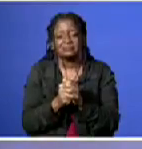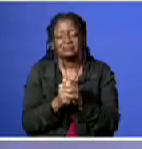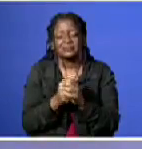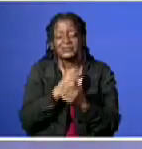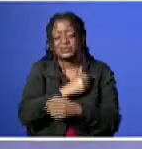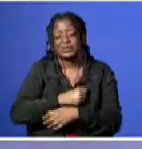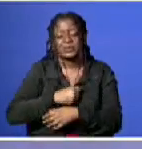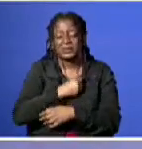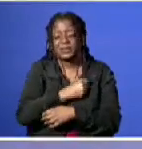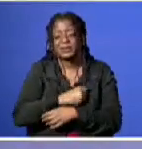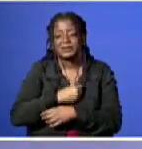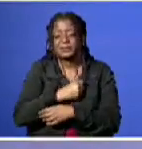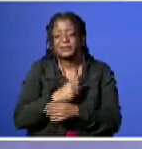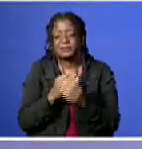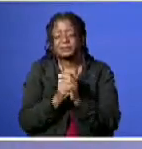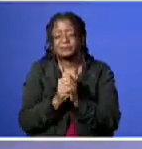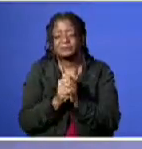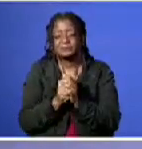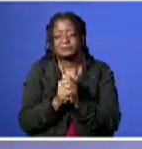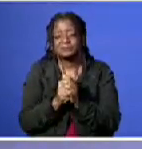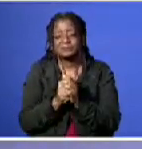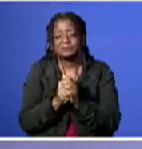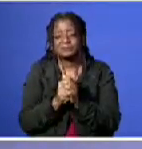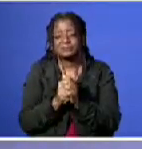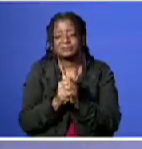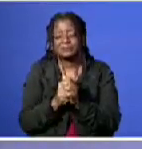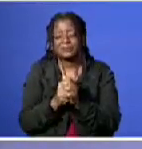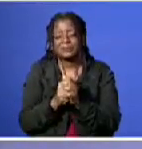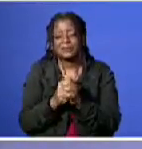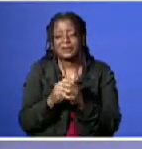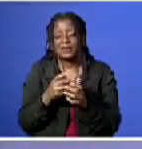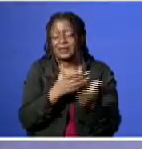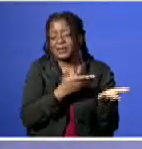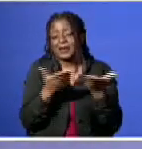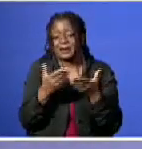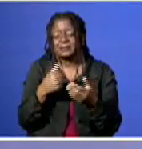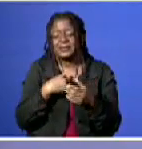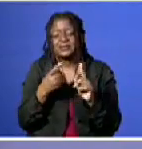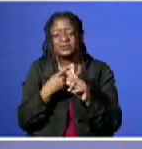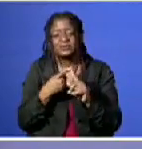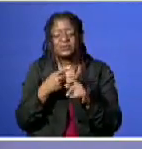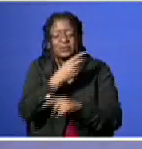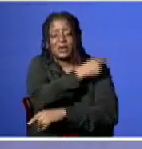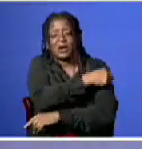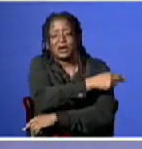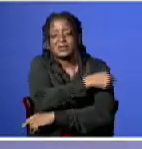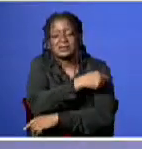Sorry. So my wife take me to the hospital.